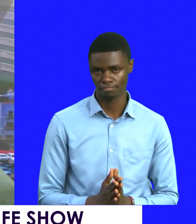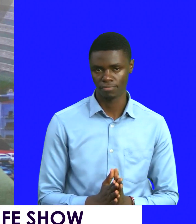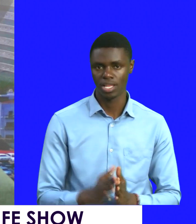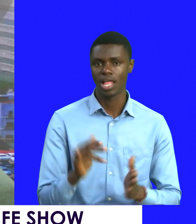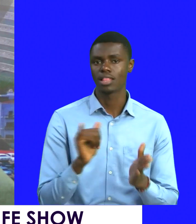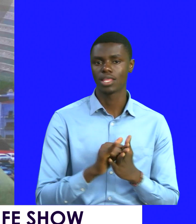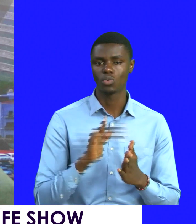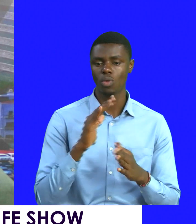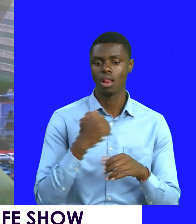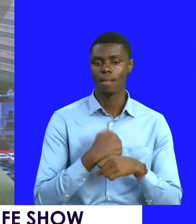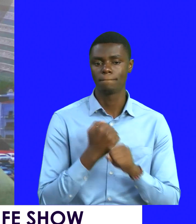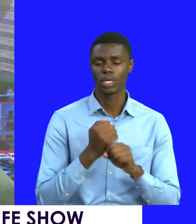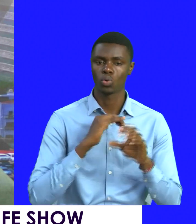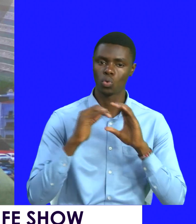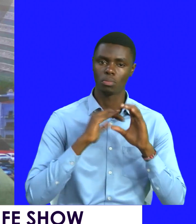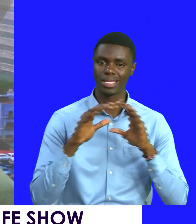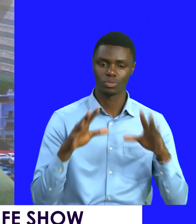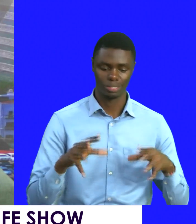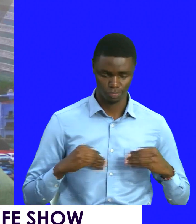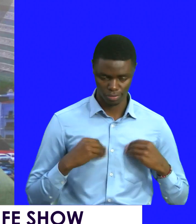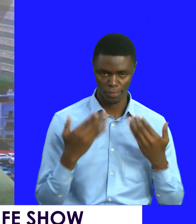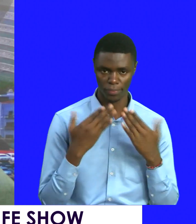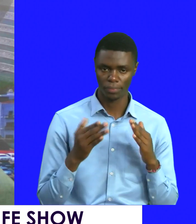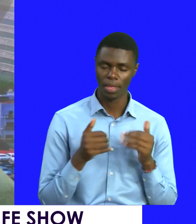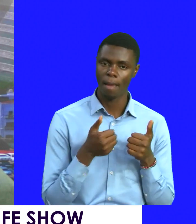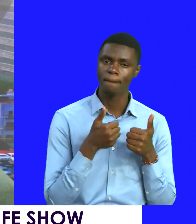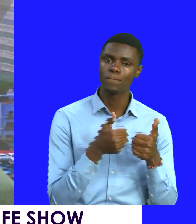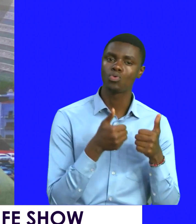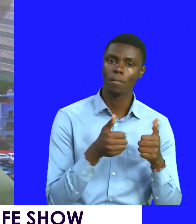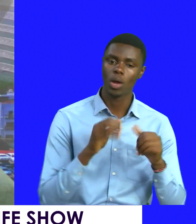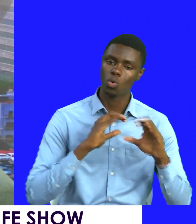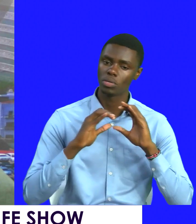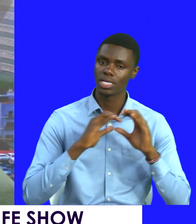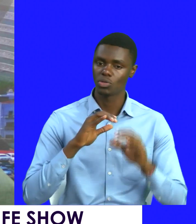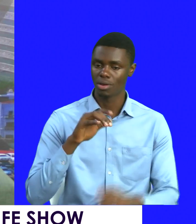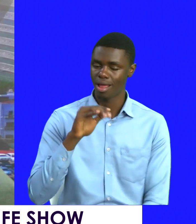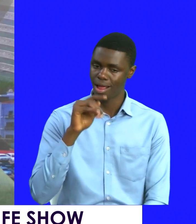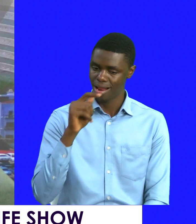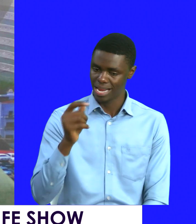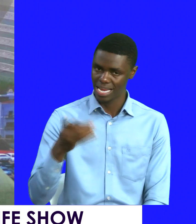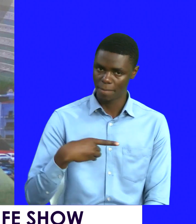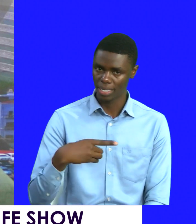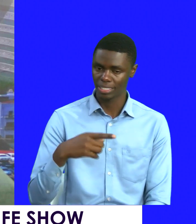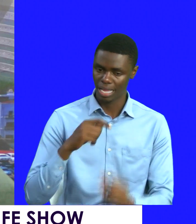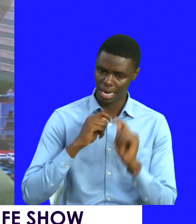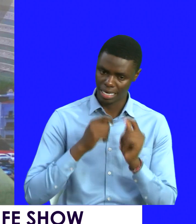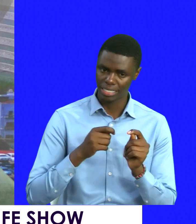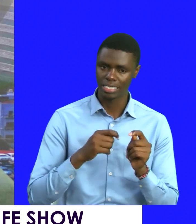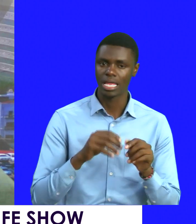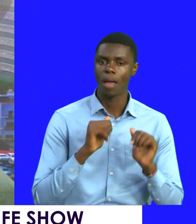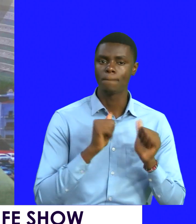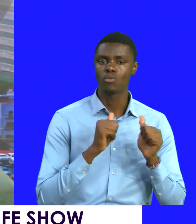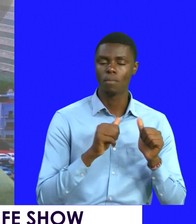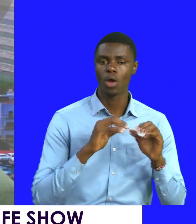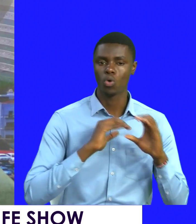that will make your communication be accepted. Proper communication demands courtesy. Proper communication